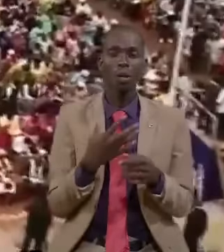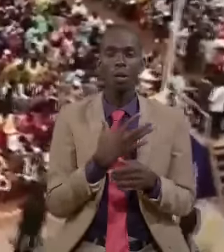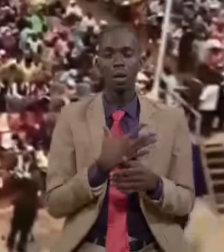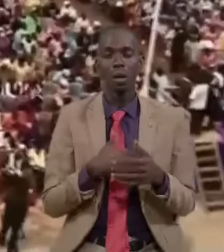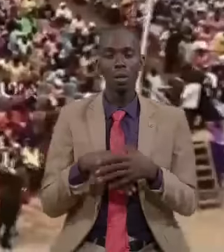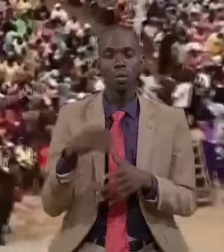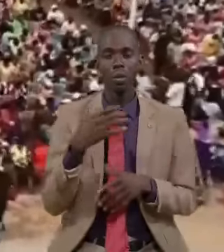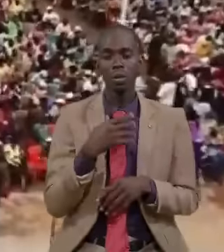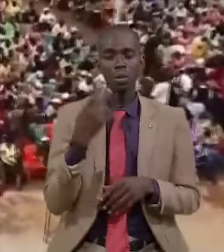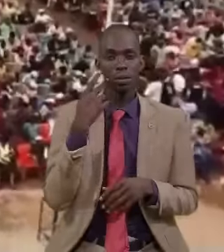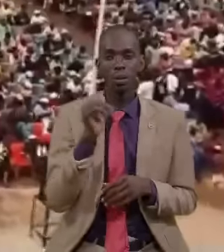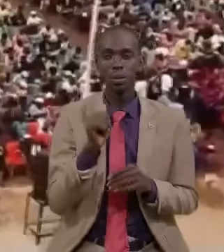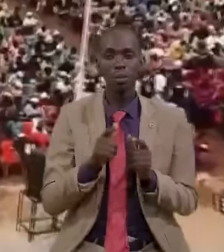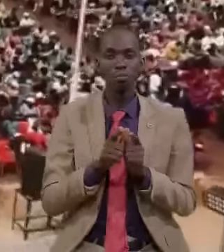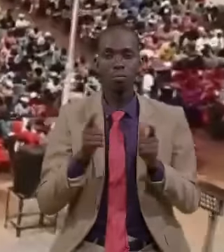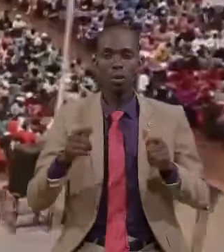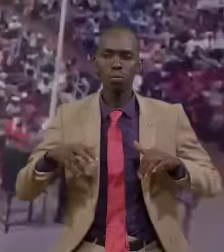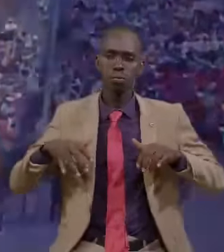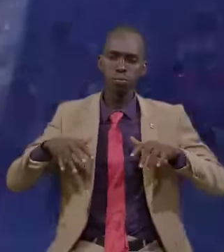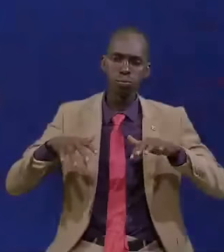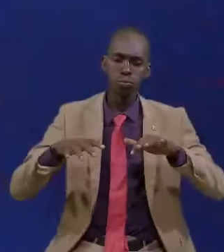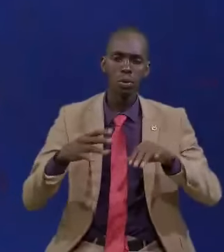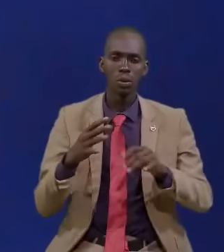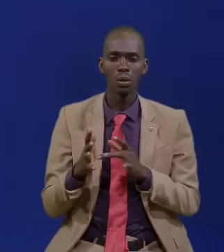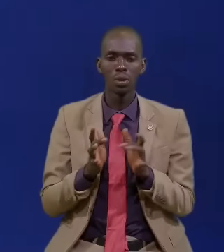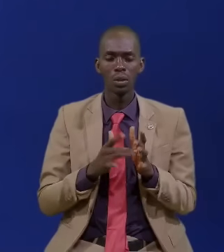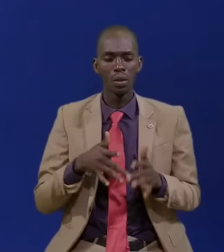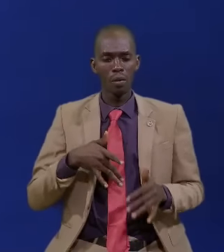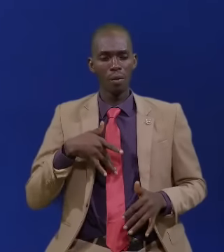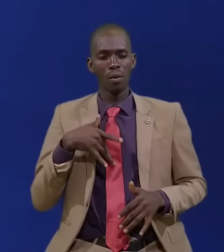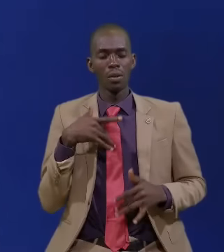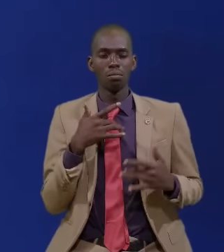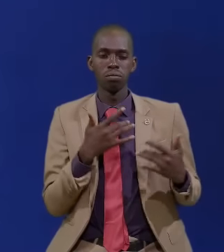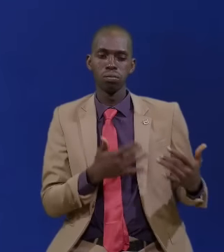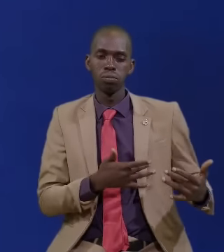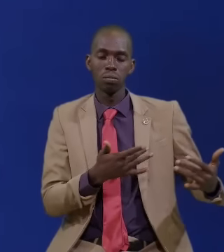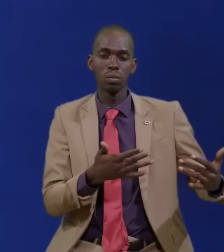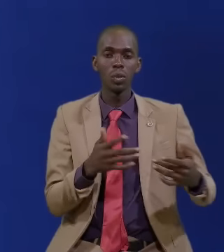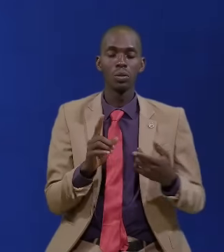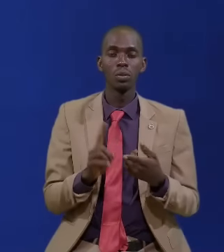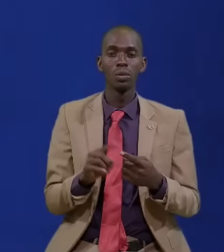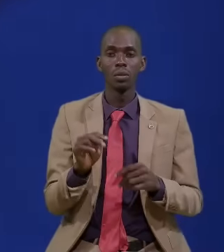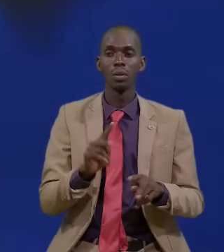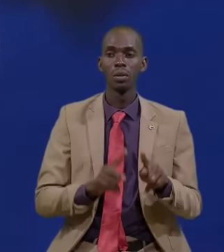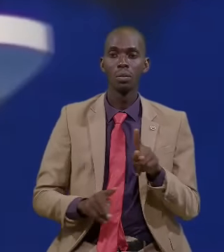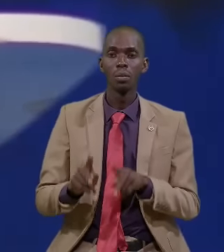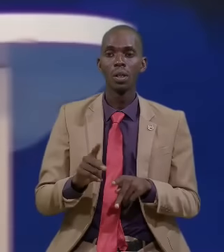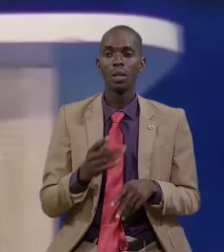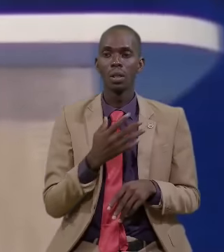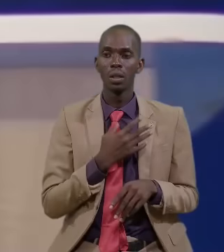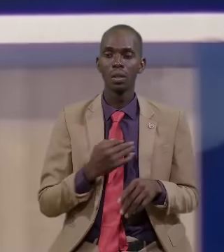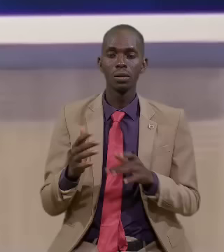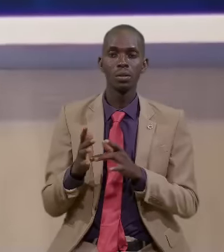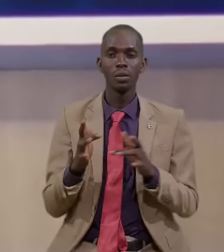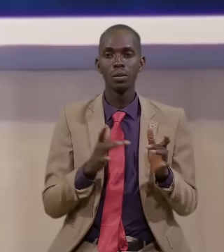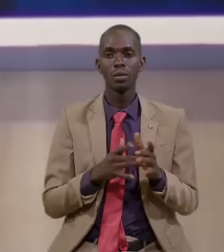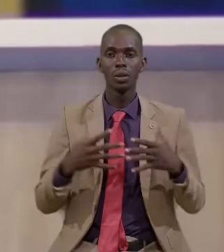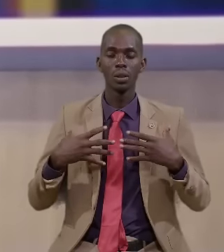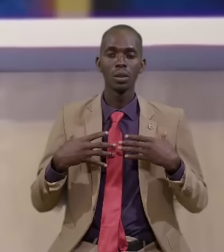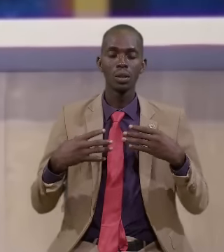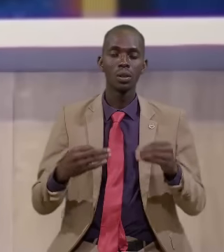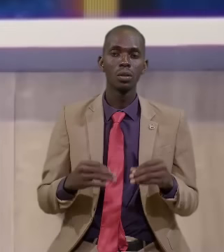great multitude, and was moved with compassion toward them, and he healed